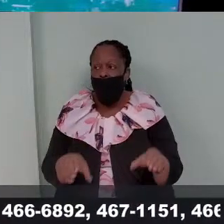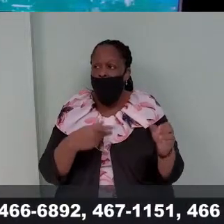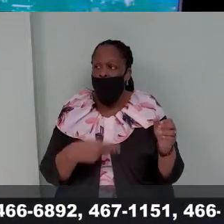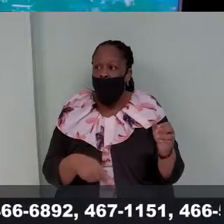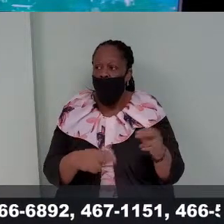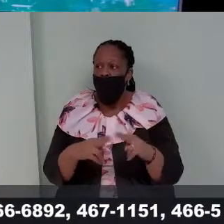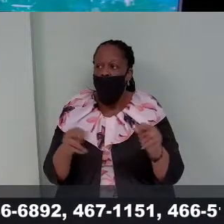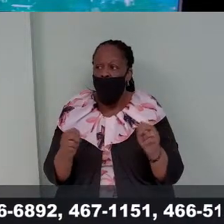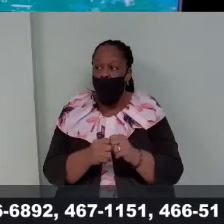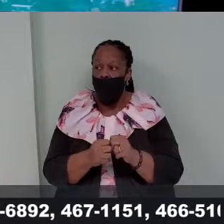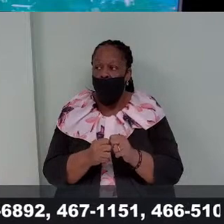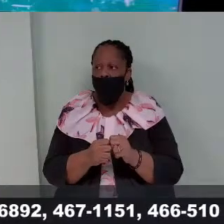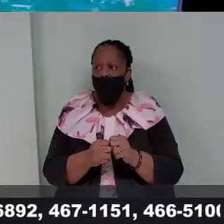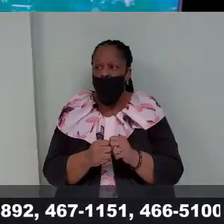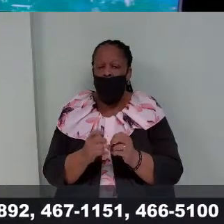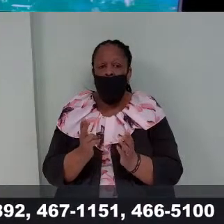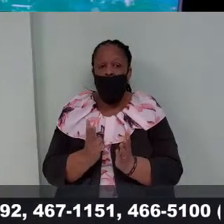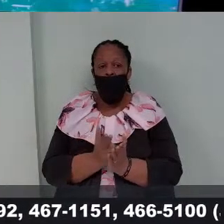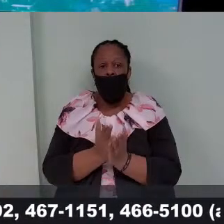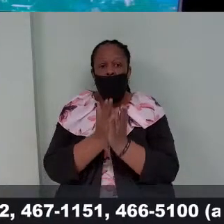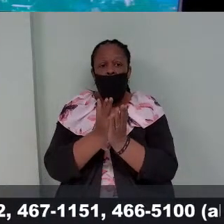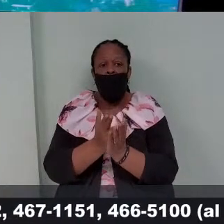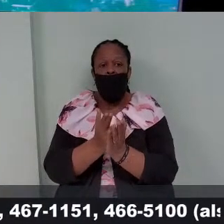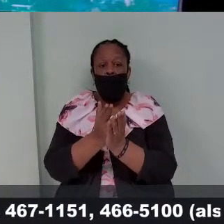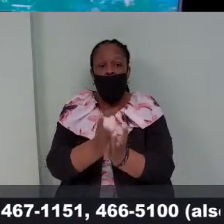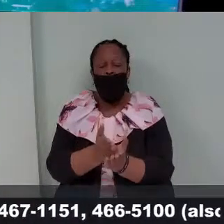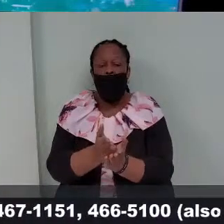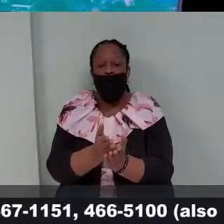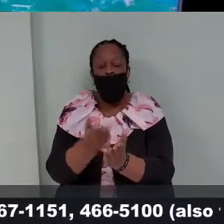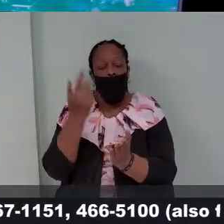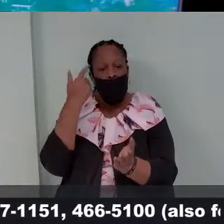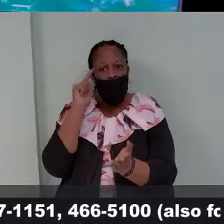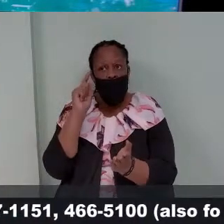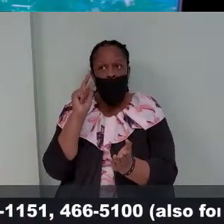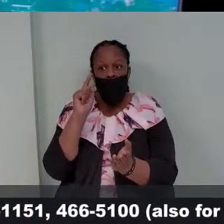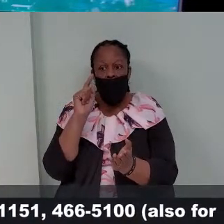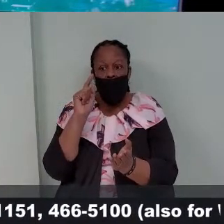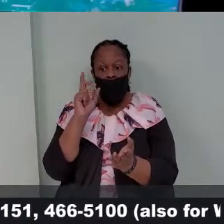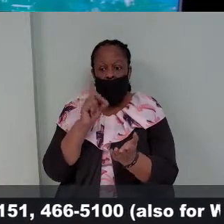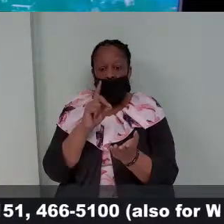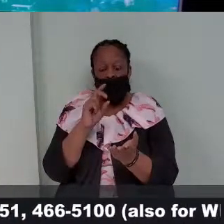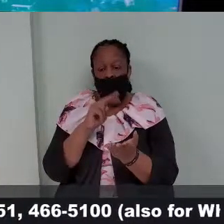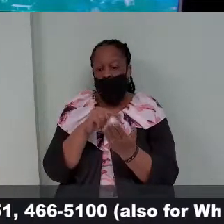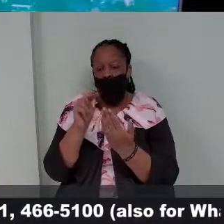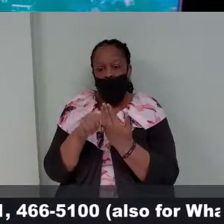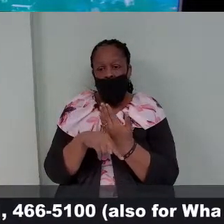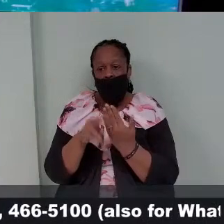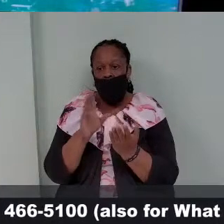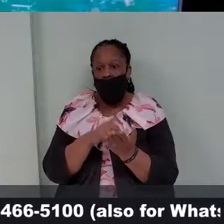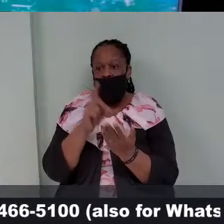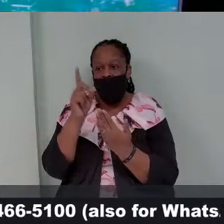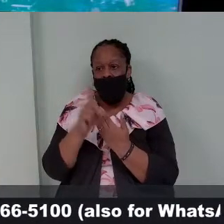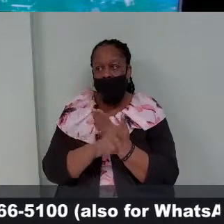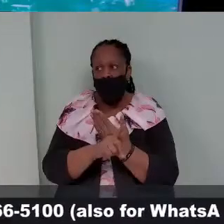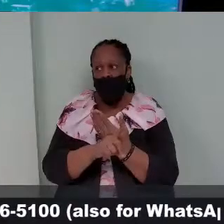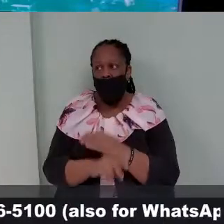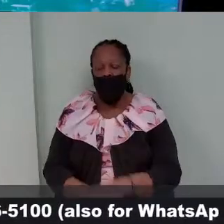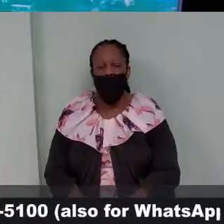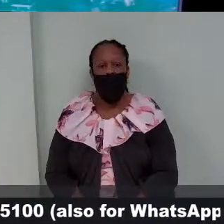any cruise ships for the remainder of the year, since provisions were made for crew and passengers of